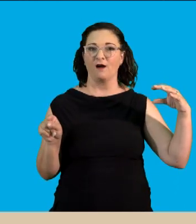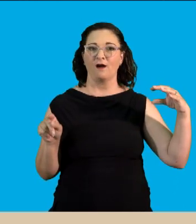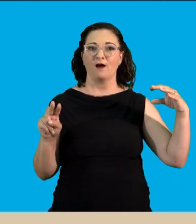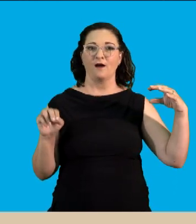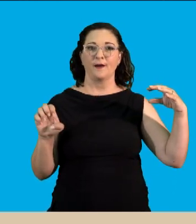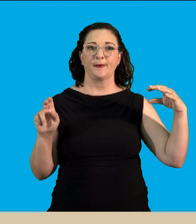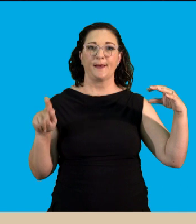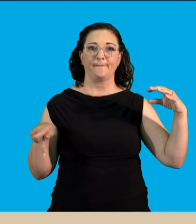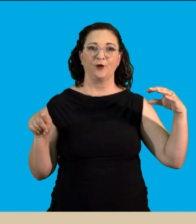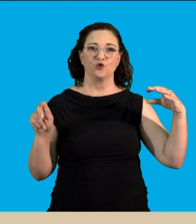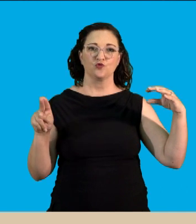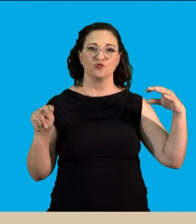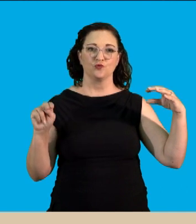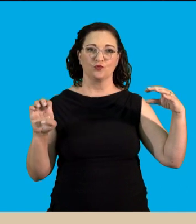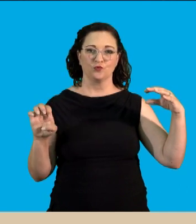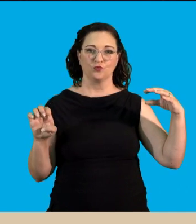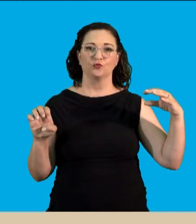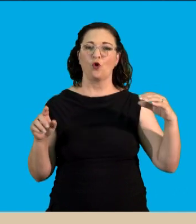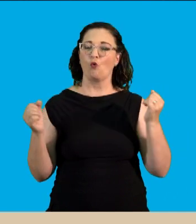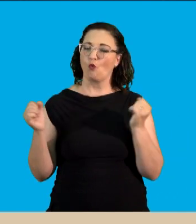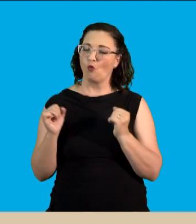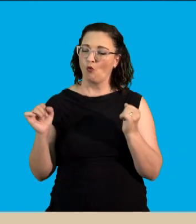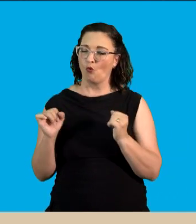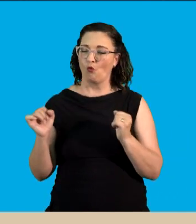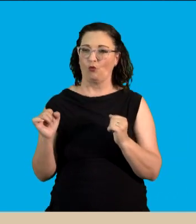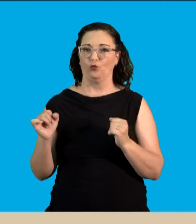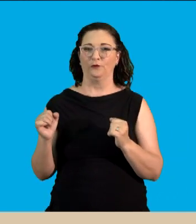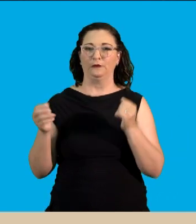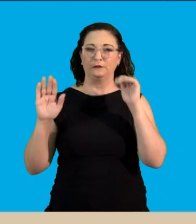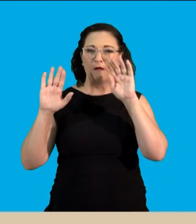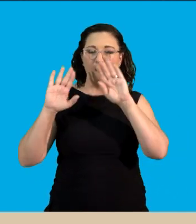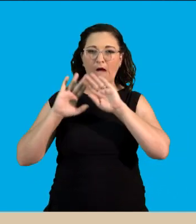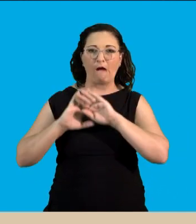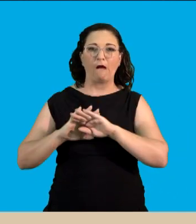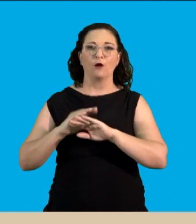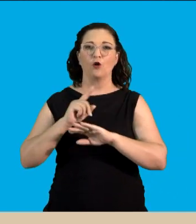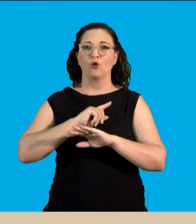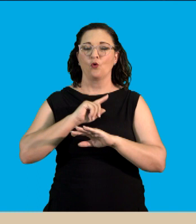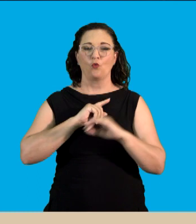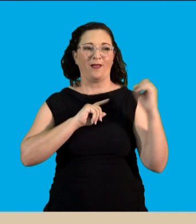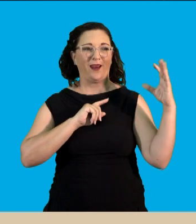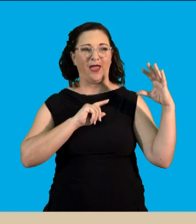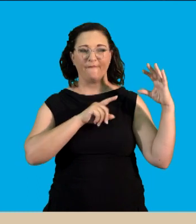furthest away from the sun, as we have seen. And then it is very cold and very